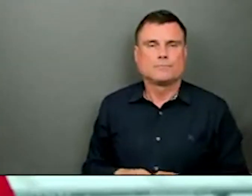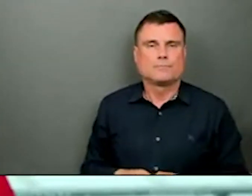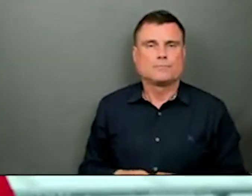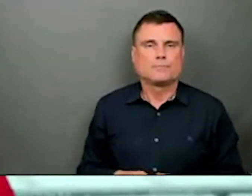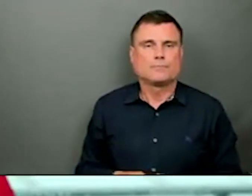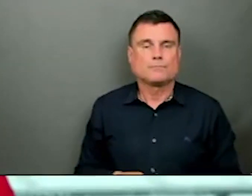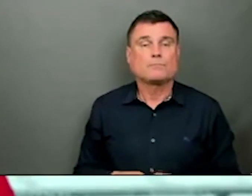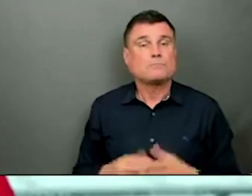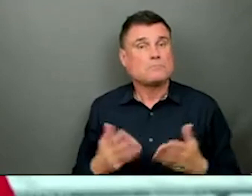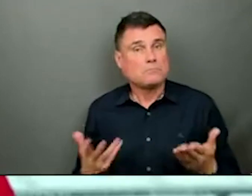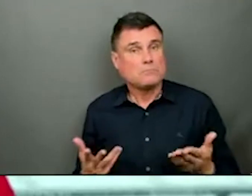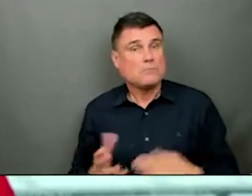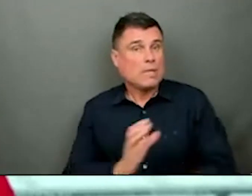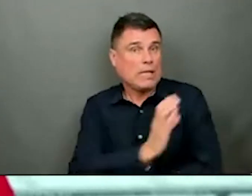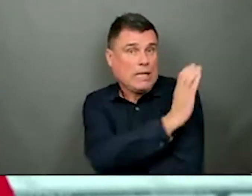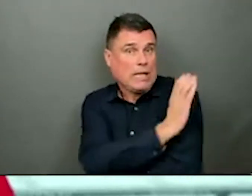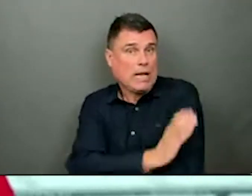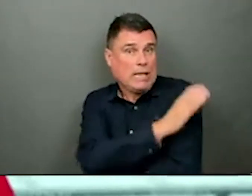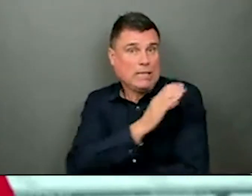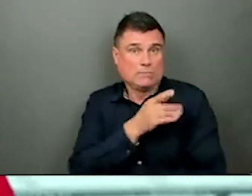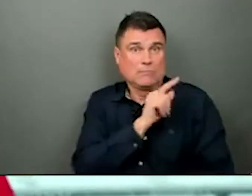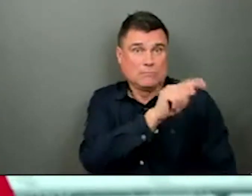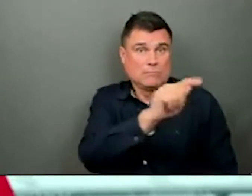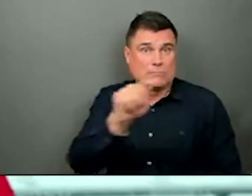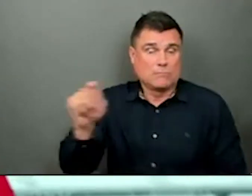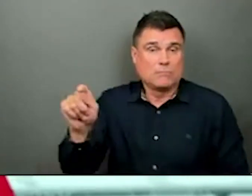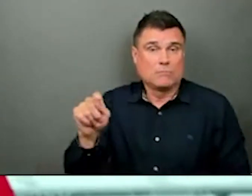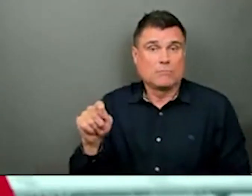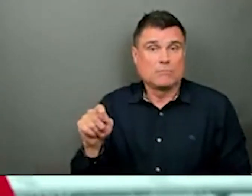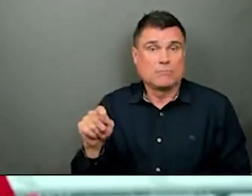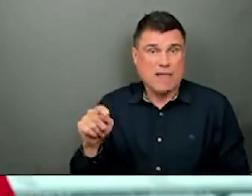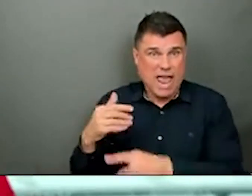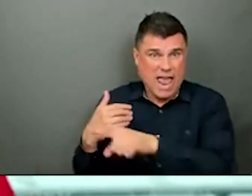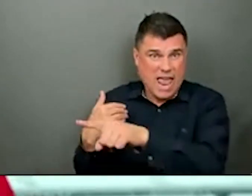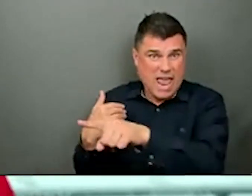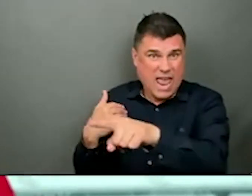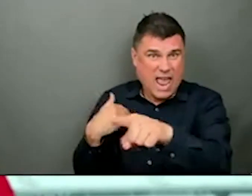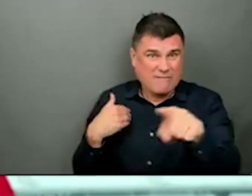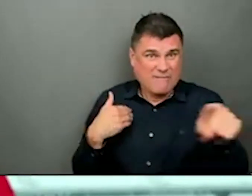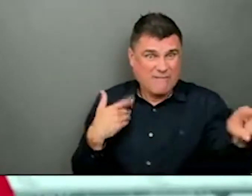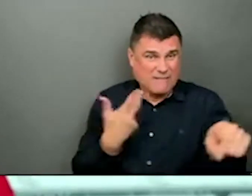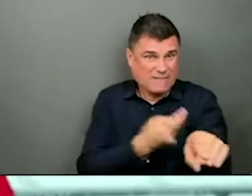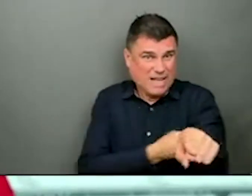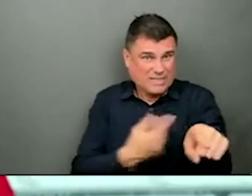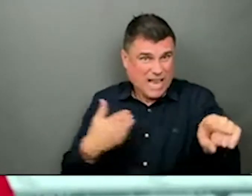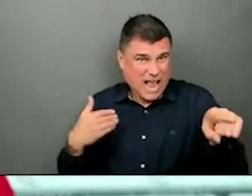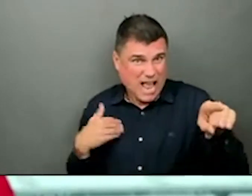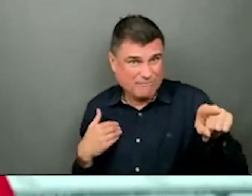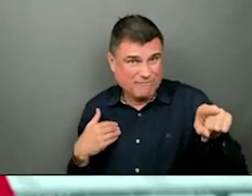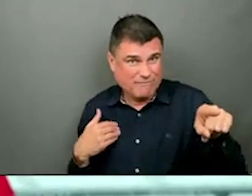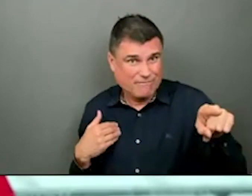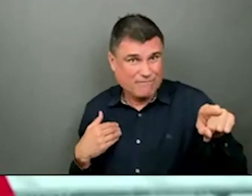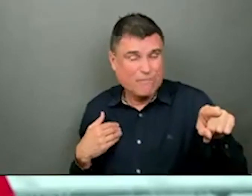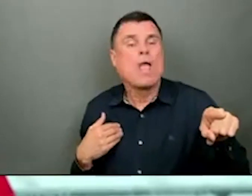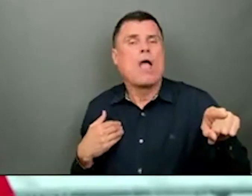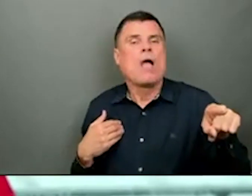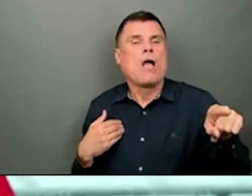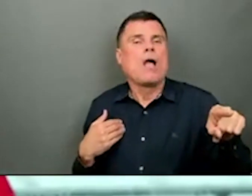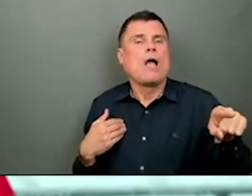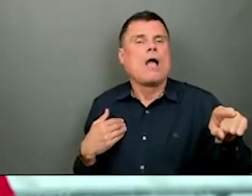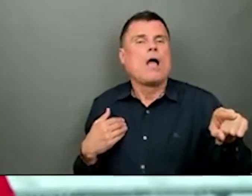space becomes available as well. And right now we're focusing on ramping up the first